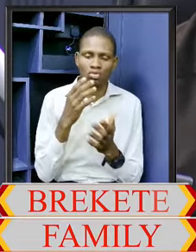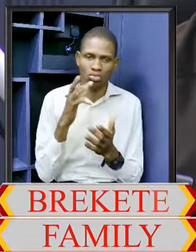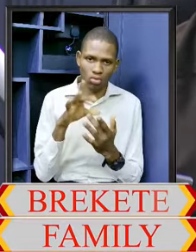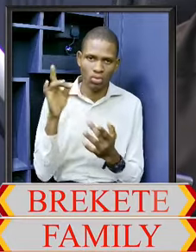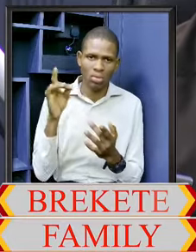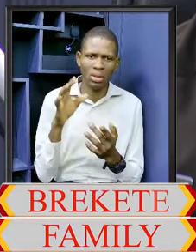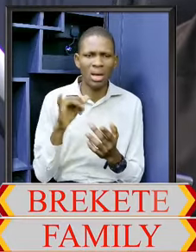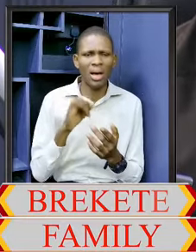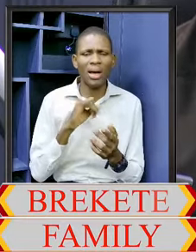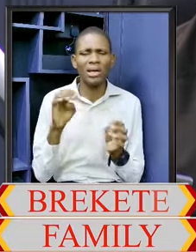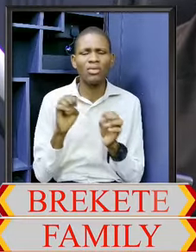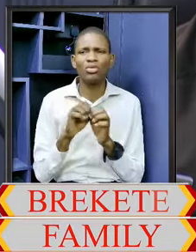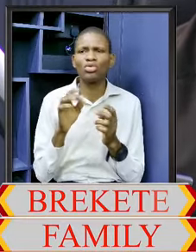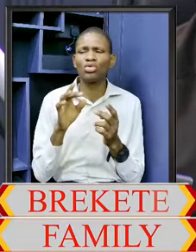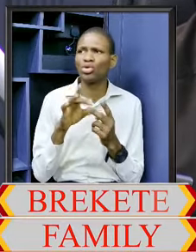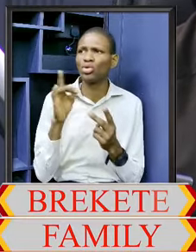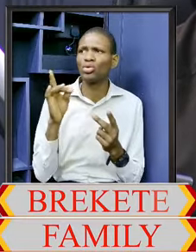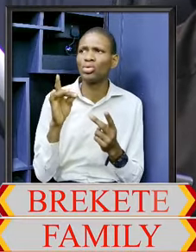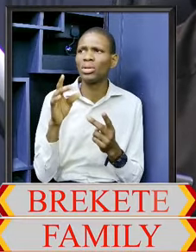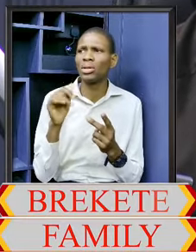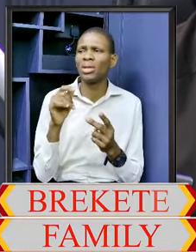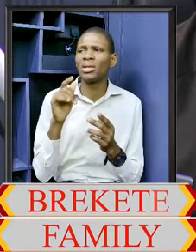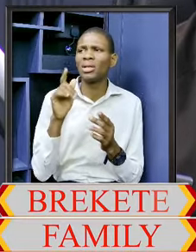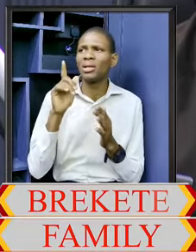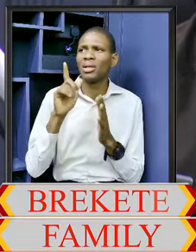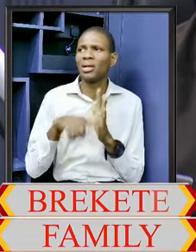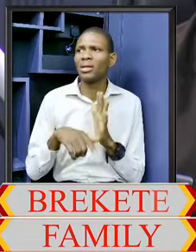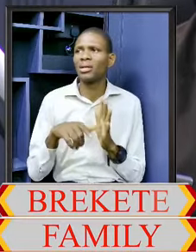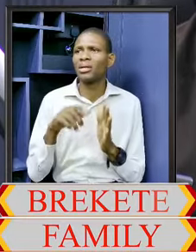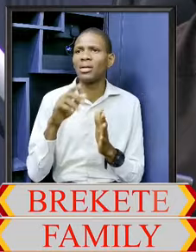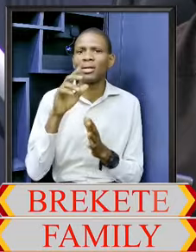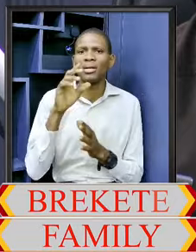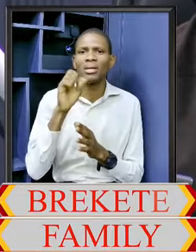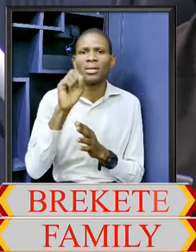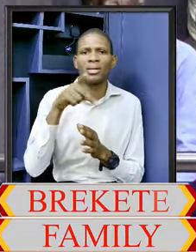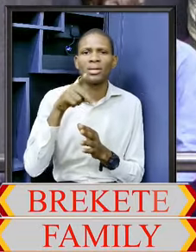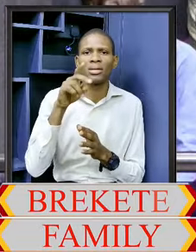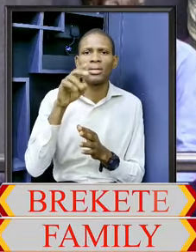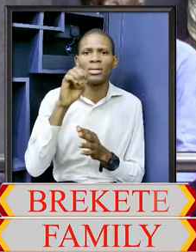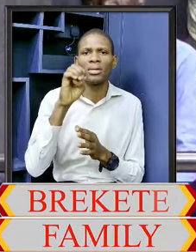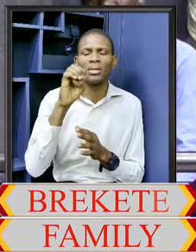choose the lesser speedometer, as in, guy,